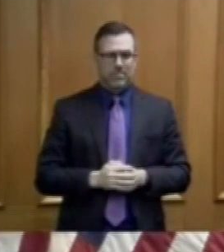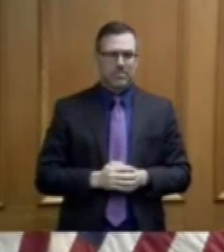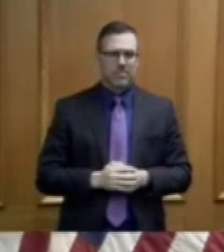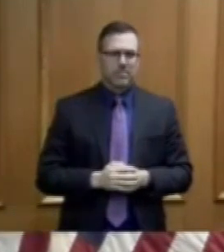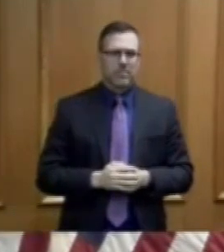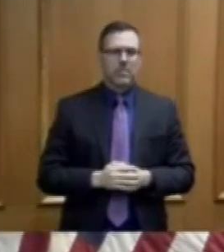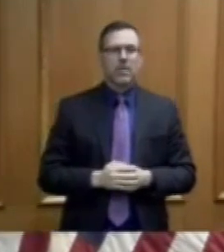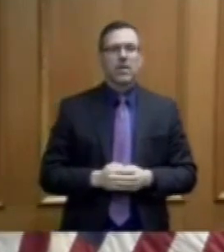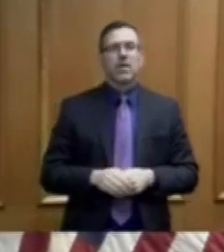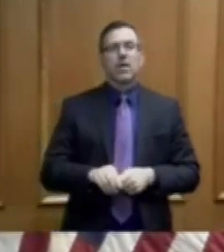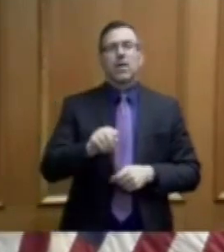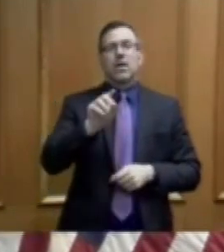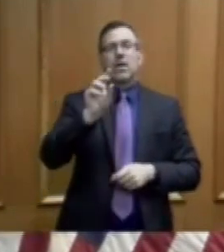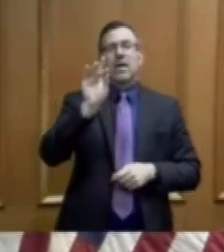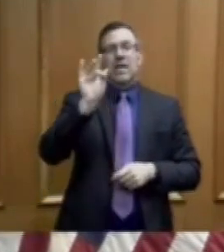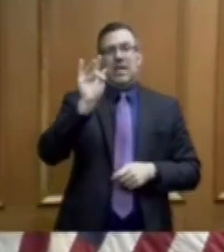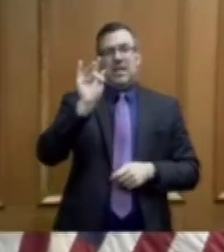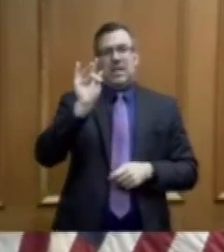More than 18